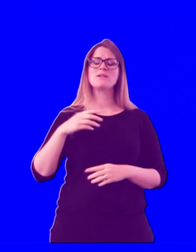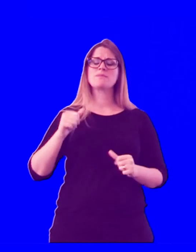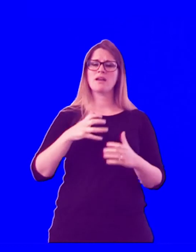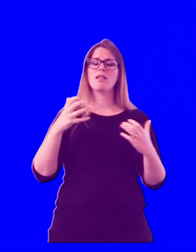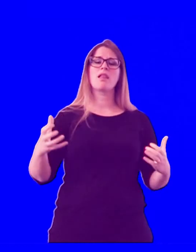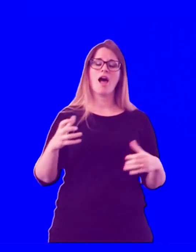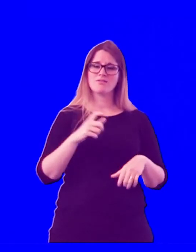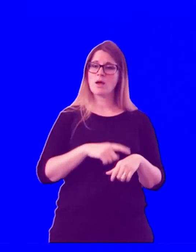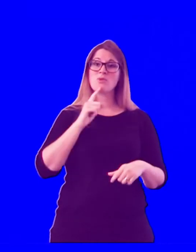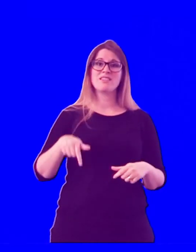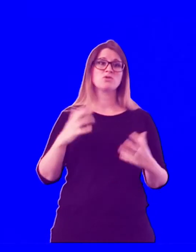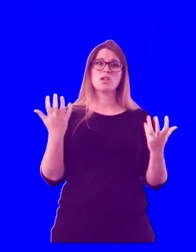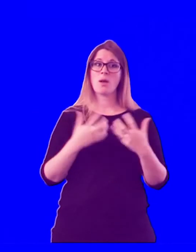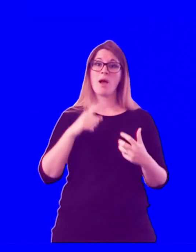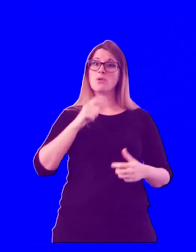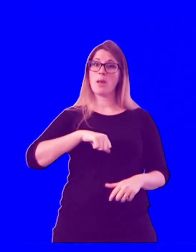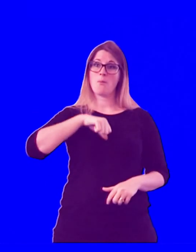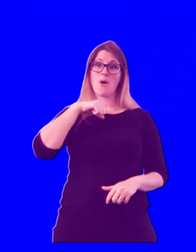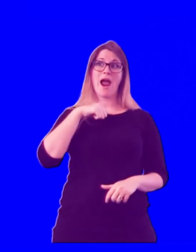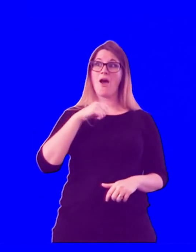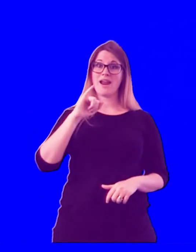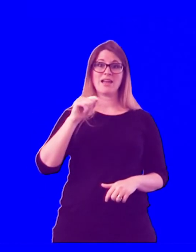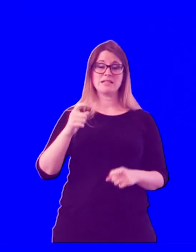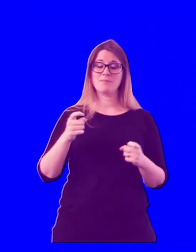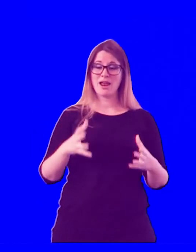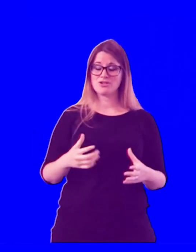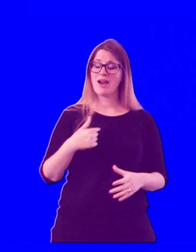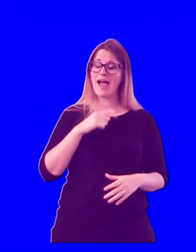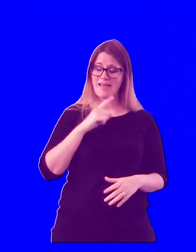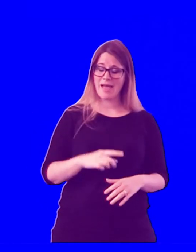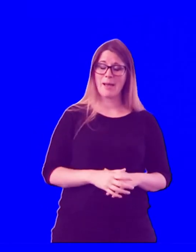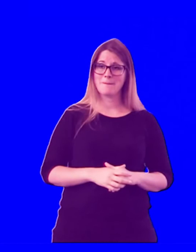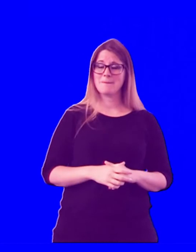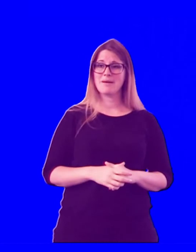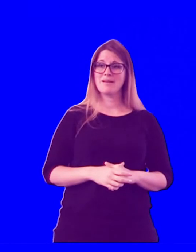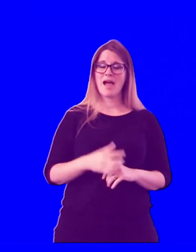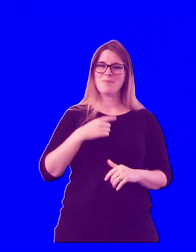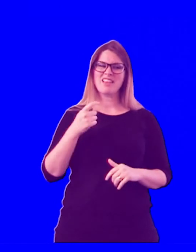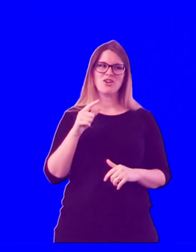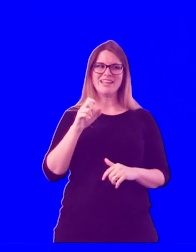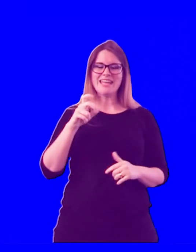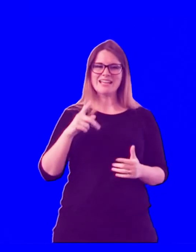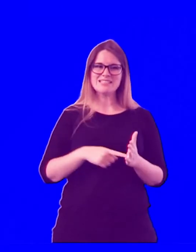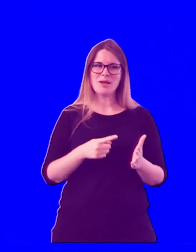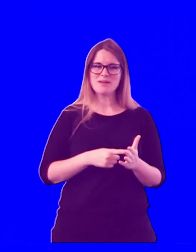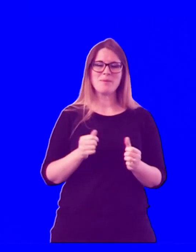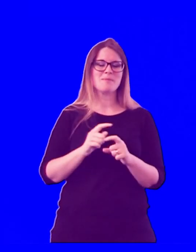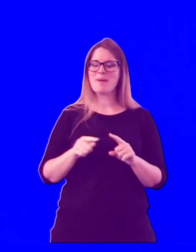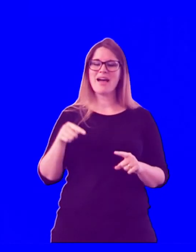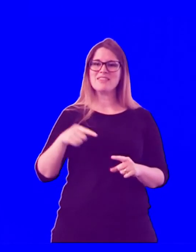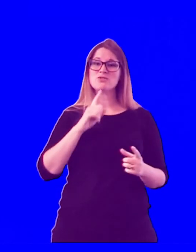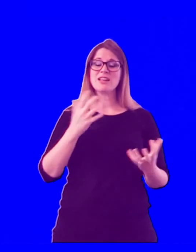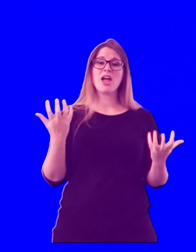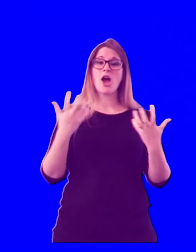lot of time on this. This was a combination, and I'm a proud IT manager. I really am. And probably, pseudo geek in the ways things. But this